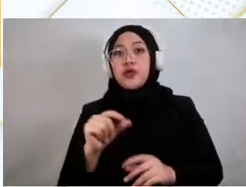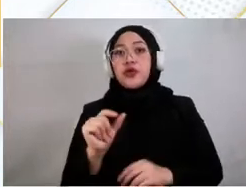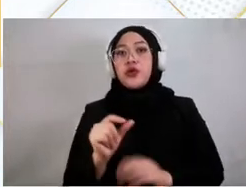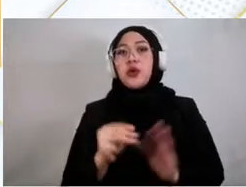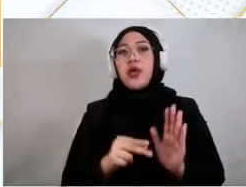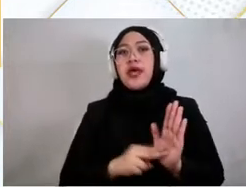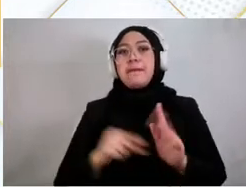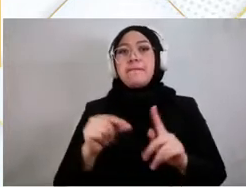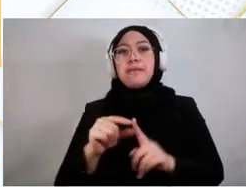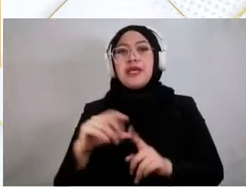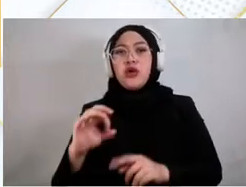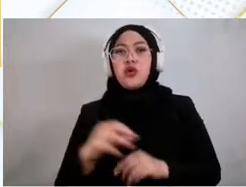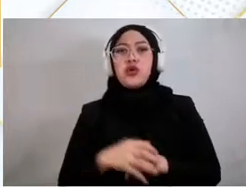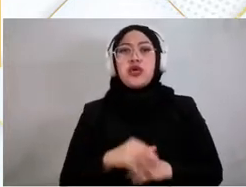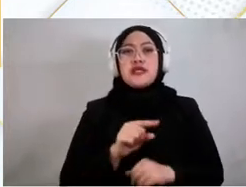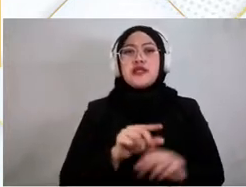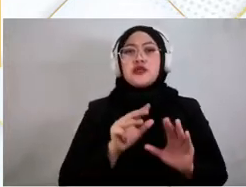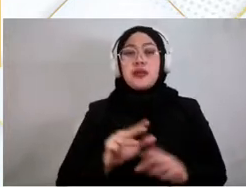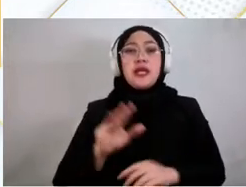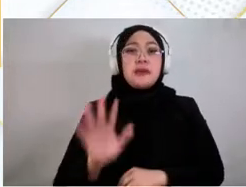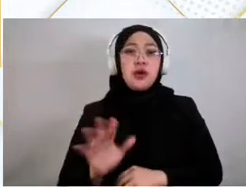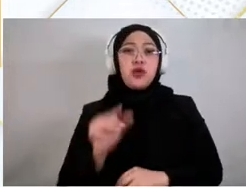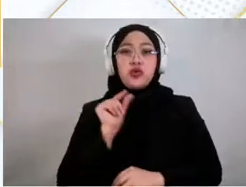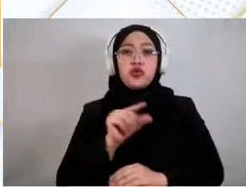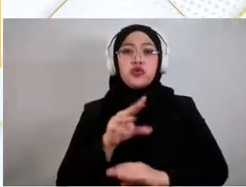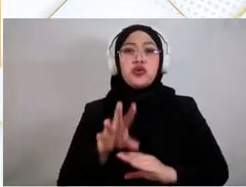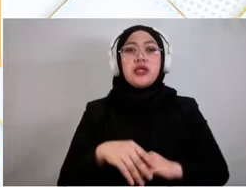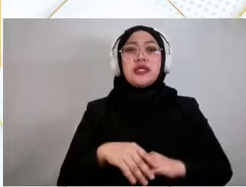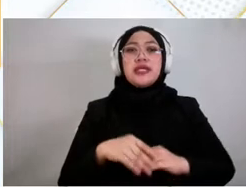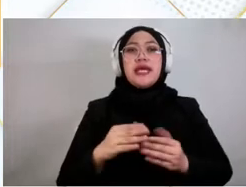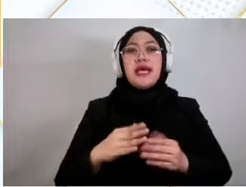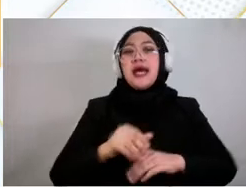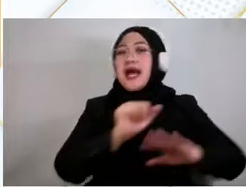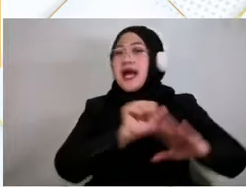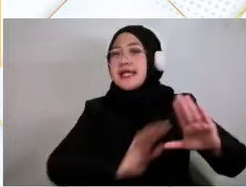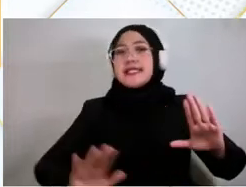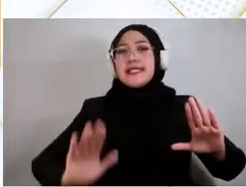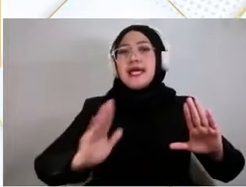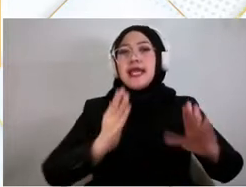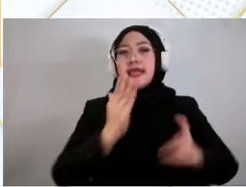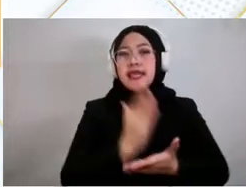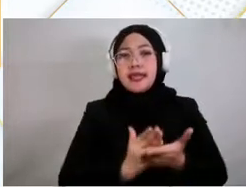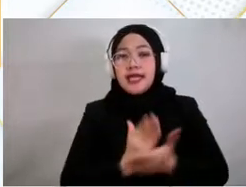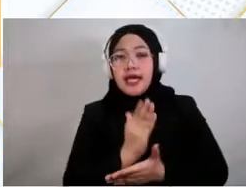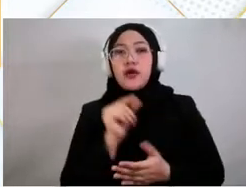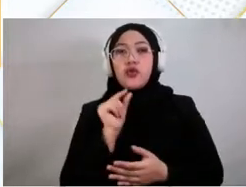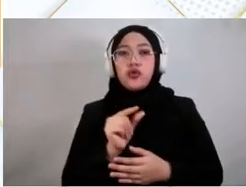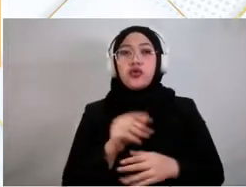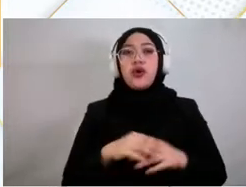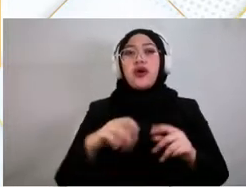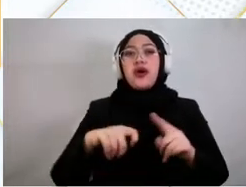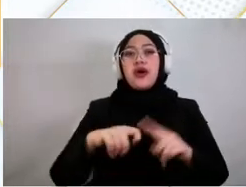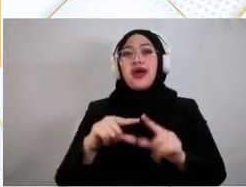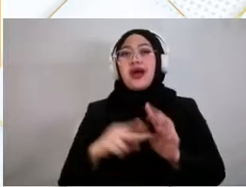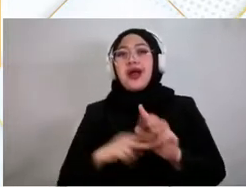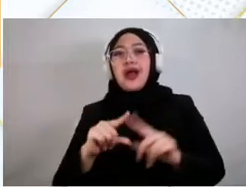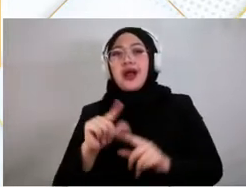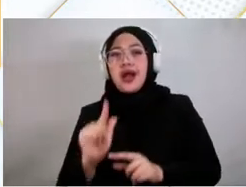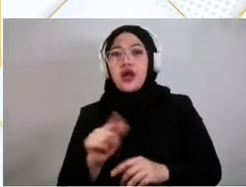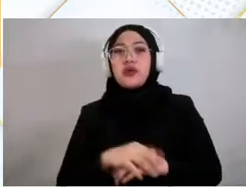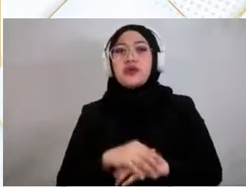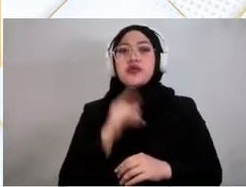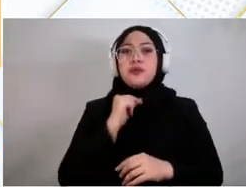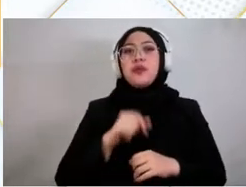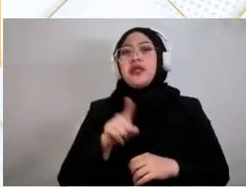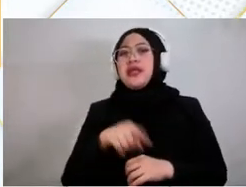in 1957 to the Middle East in keeping the peace in Suez Canal, involving Egypt,